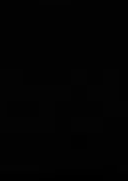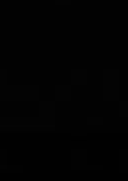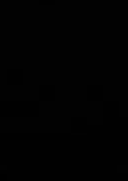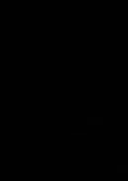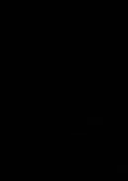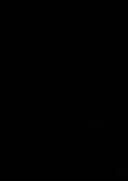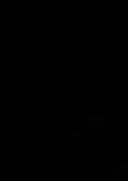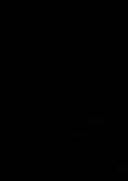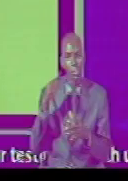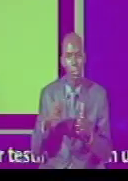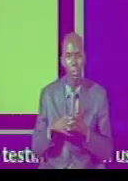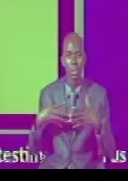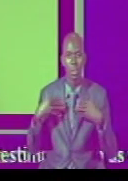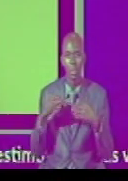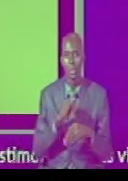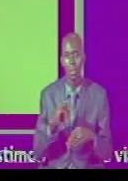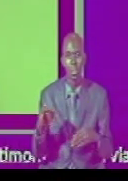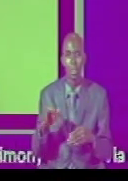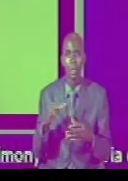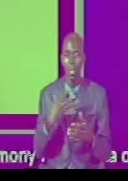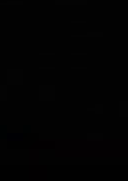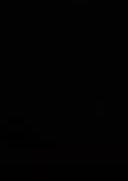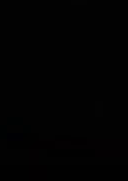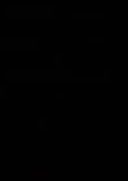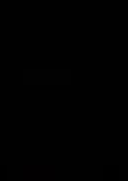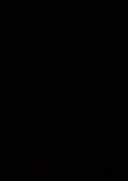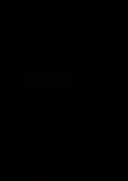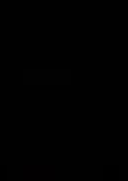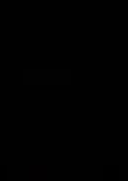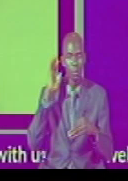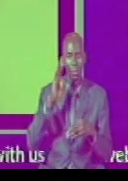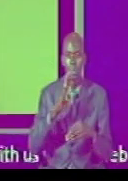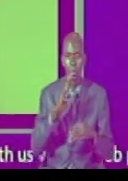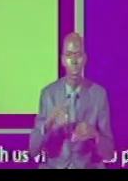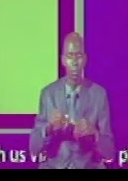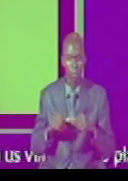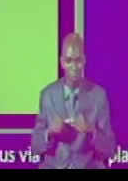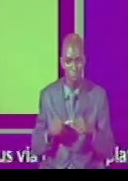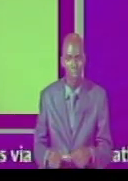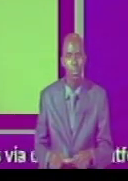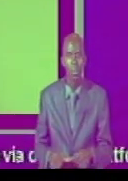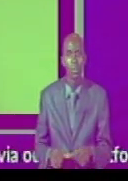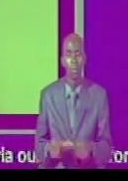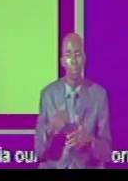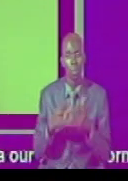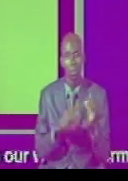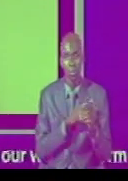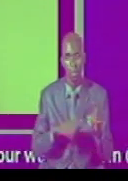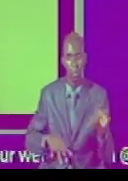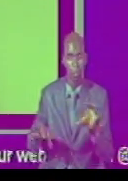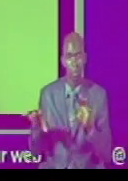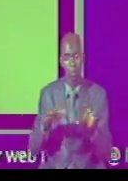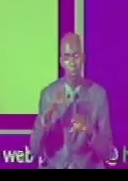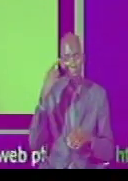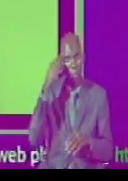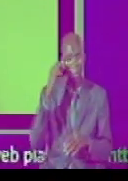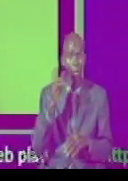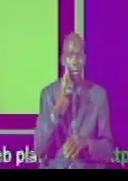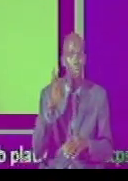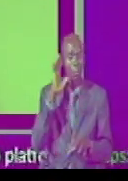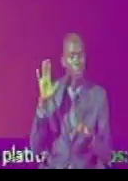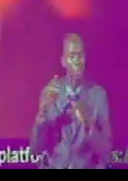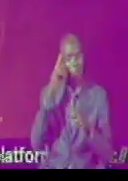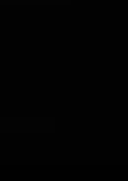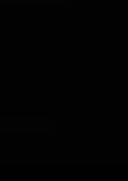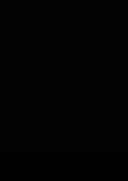healing and pray that this healing will be permanent. I know that what he has done for me, he will do for anyone looking up to him